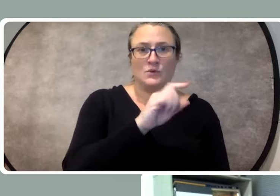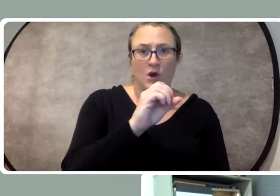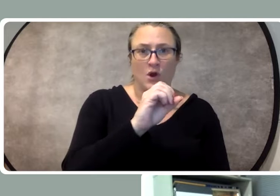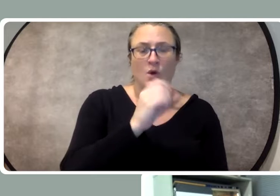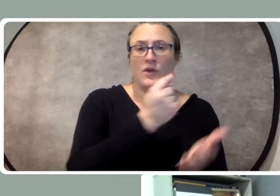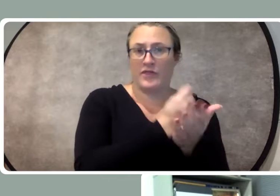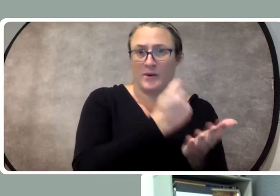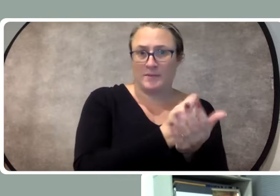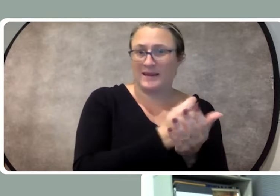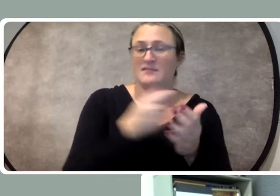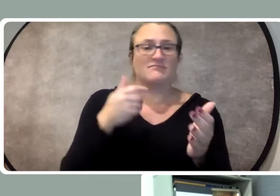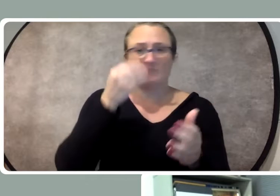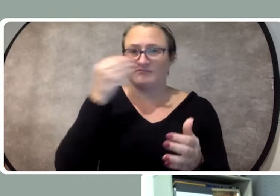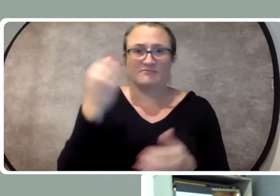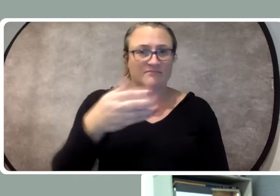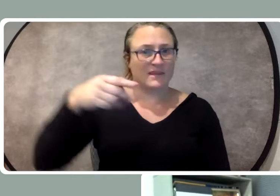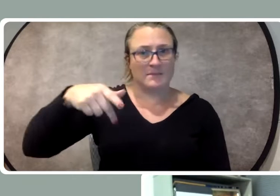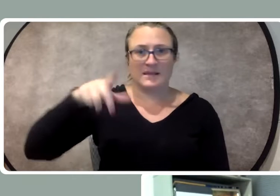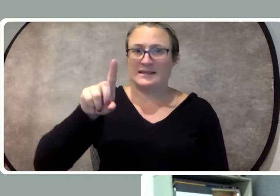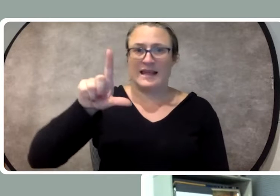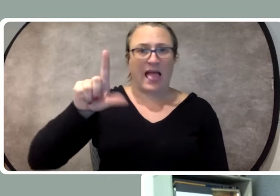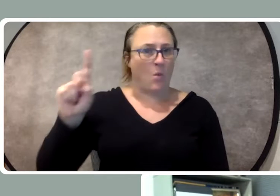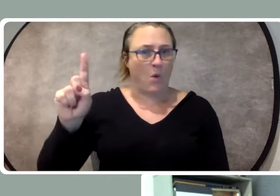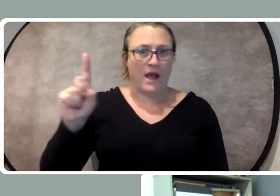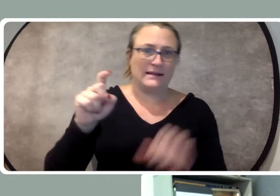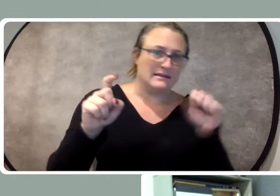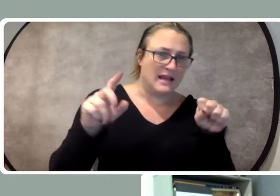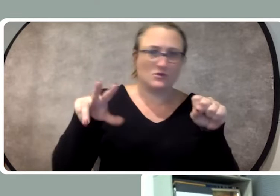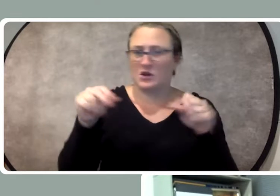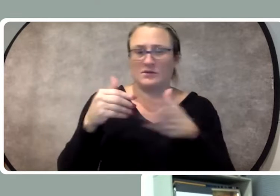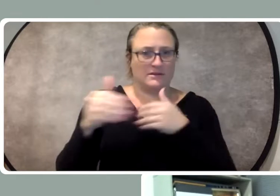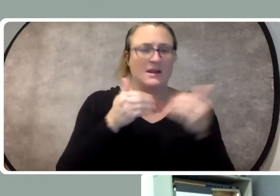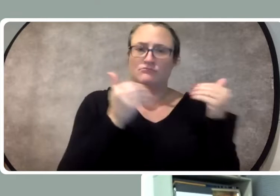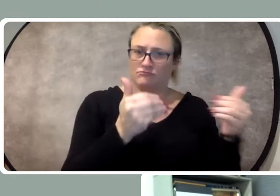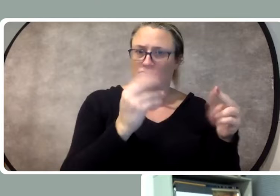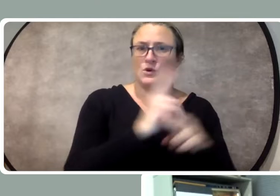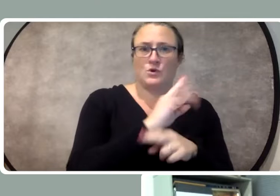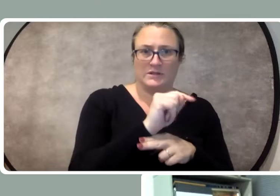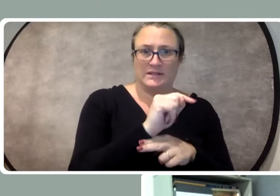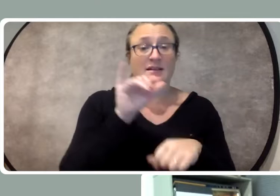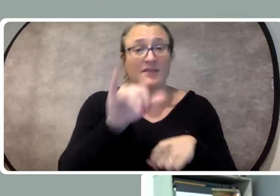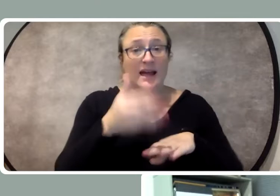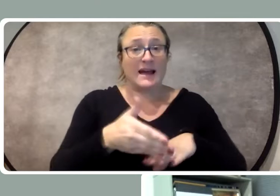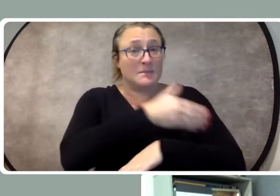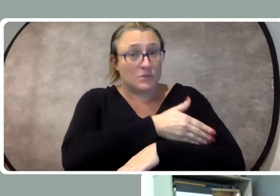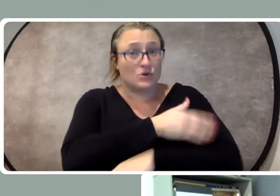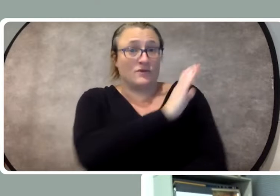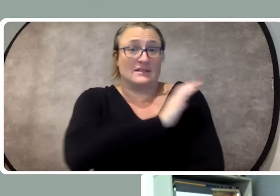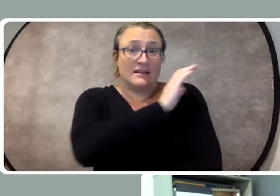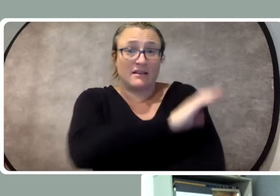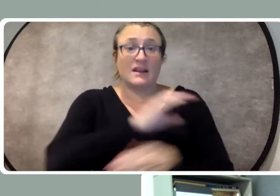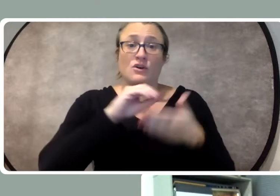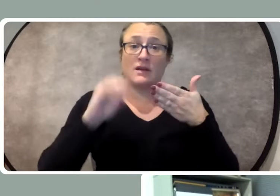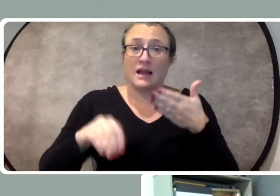PD-L1 status. And that has been shown to improve the outcome, the clinical outcomes for